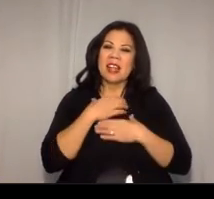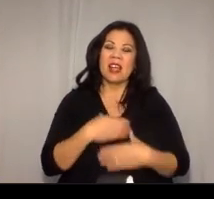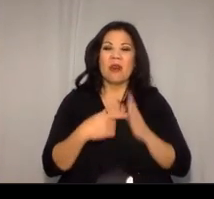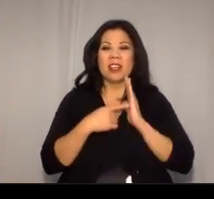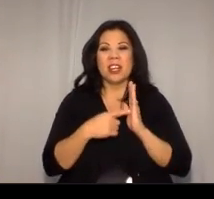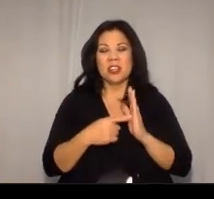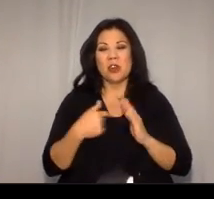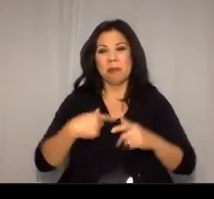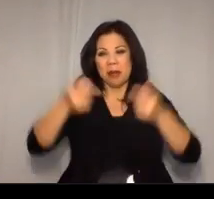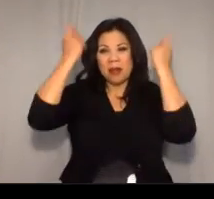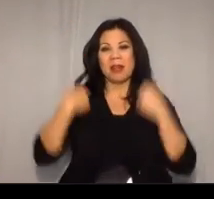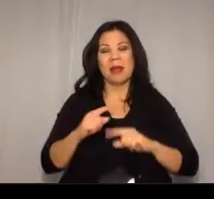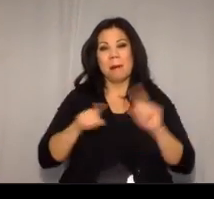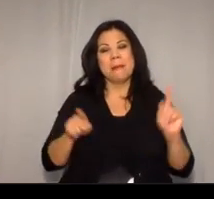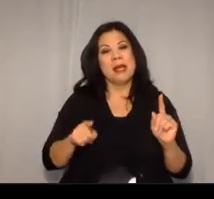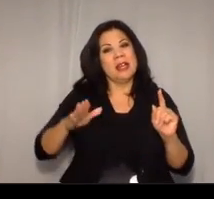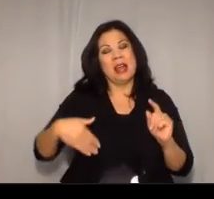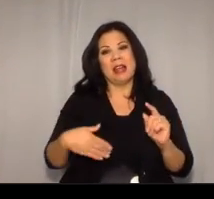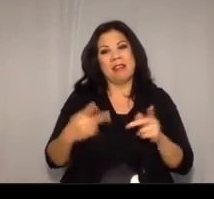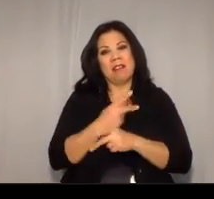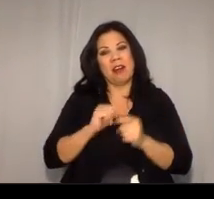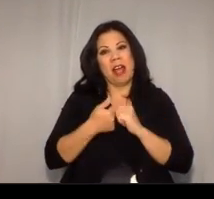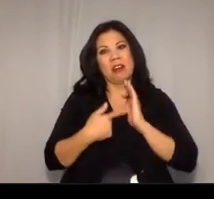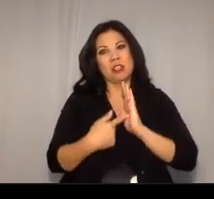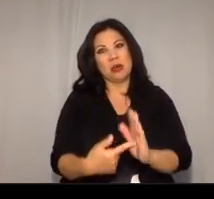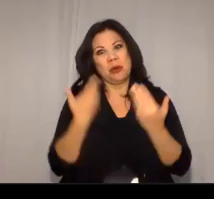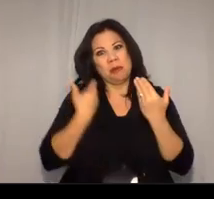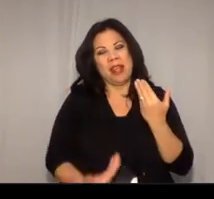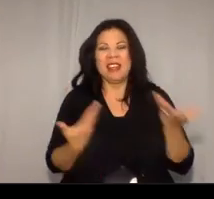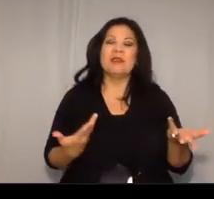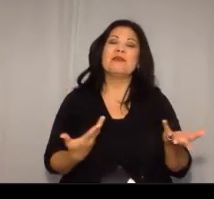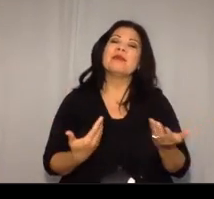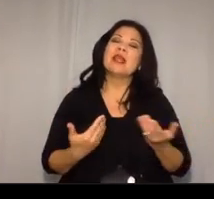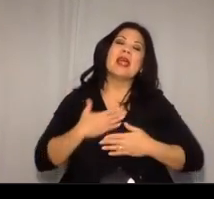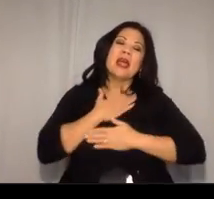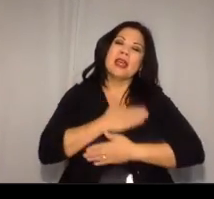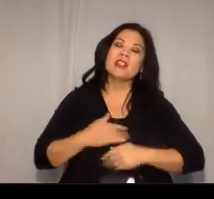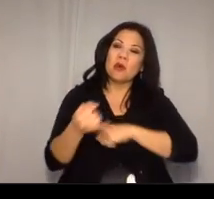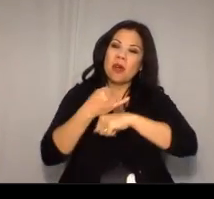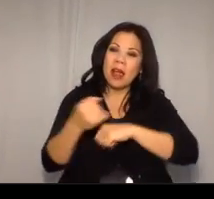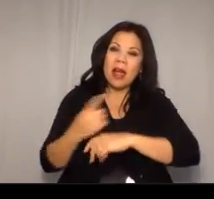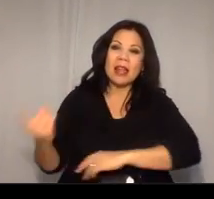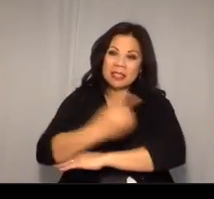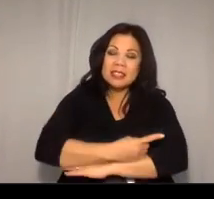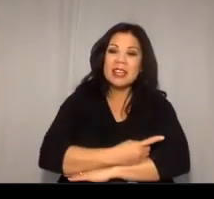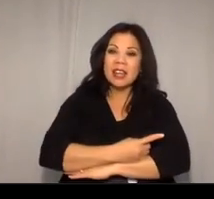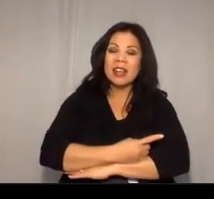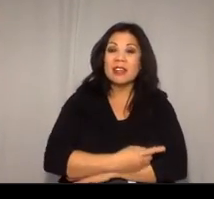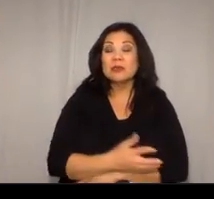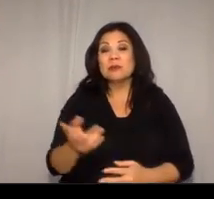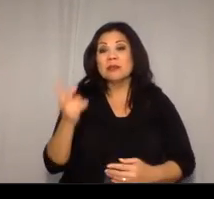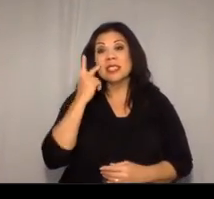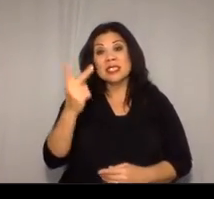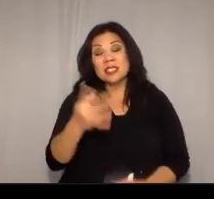me wearing this, but I haven't figured out how to do that yet, guys. So anyway, have a wonderful Island Day, and